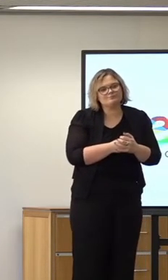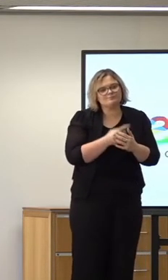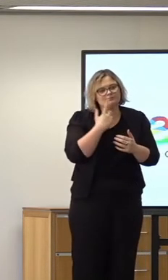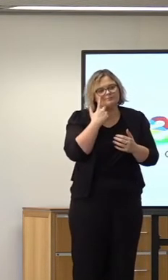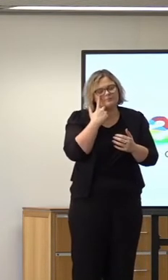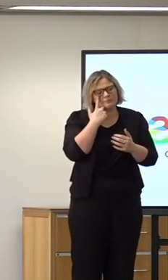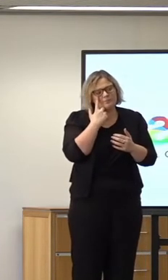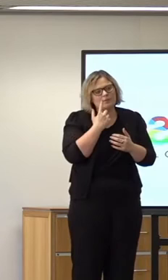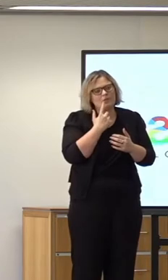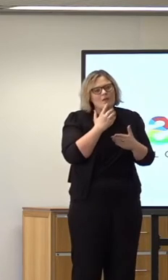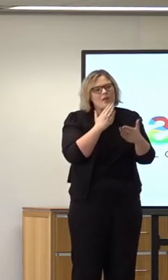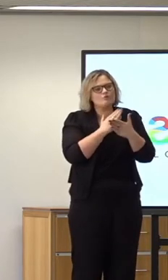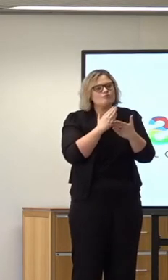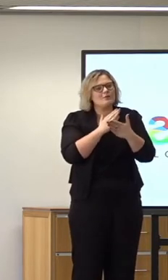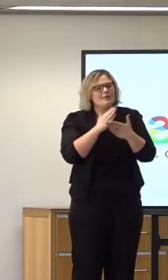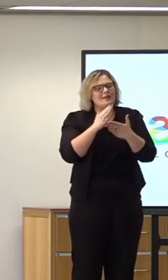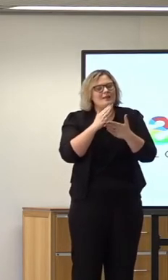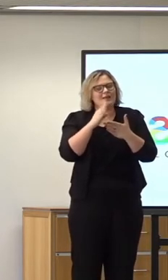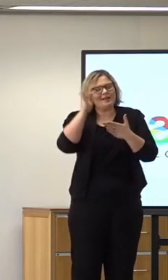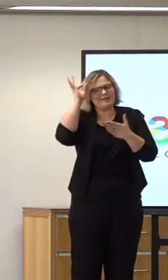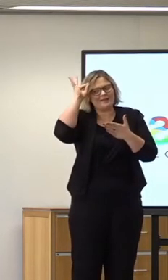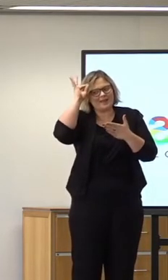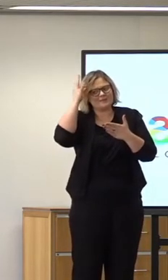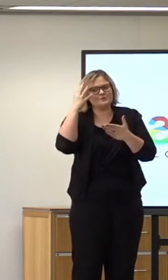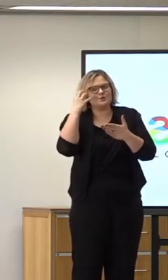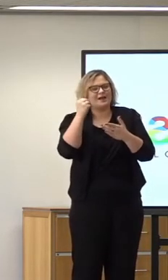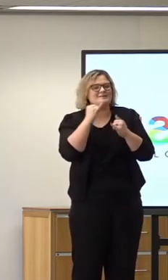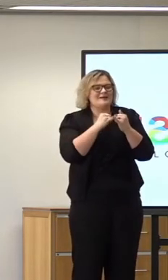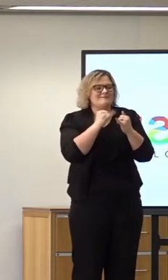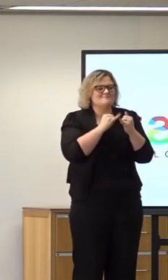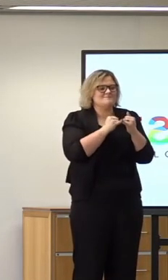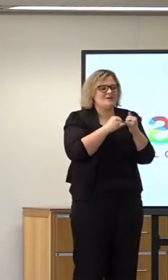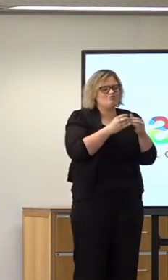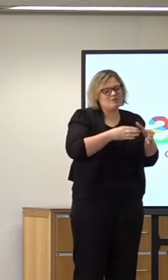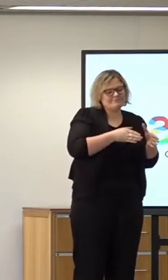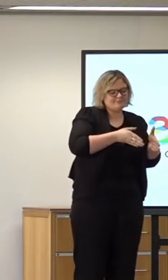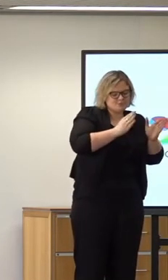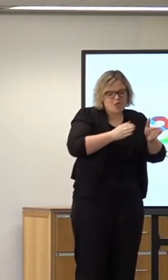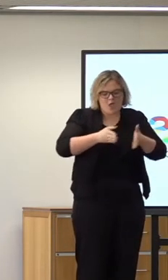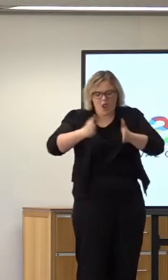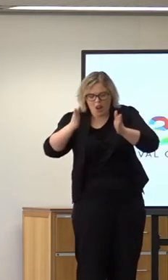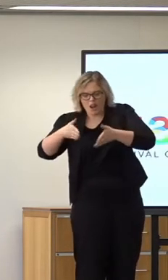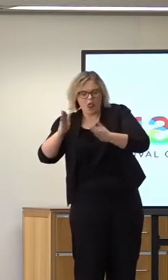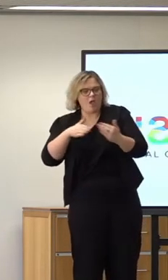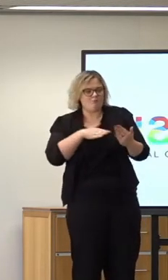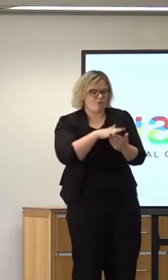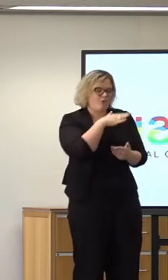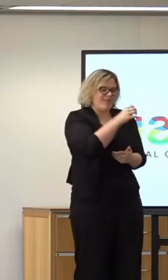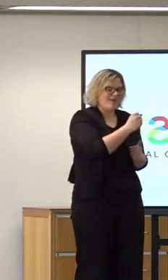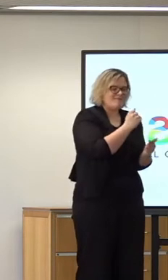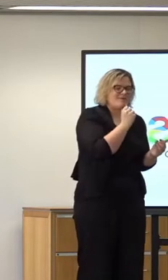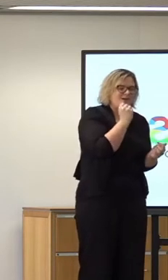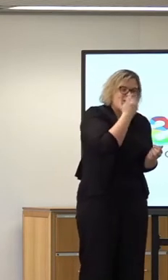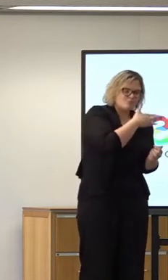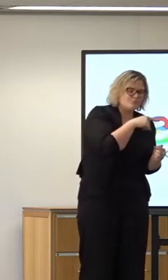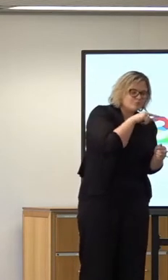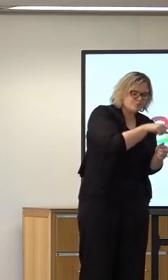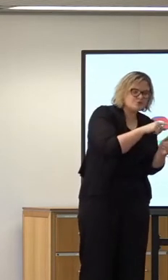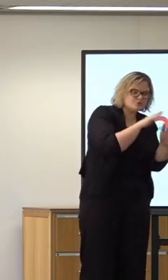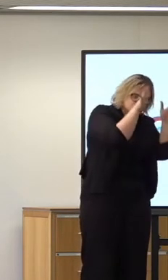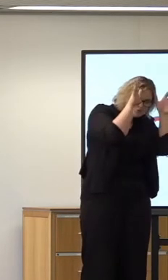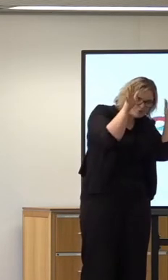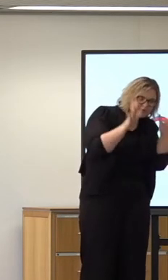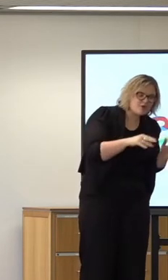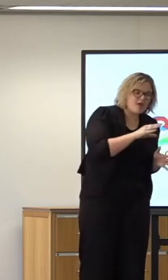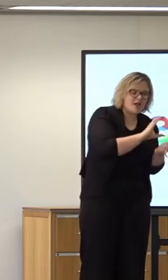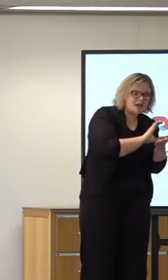And it was, you know, council does have a siloed approach in the sense it does have an Aboriginal and Torres Strait Islander arts panel, but more and more we're seeing a stronger